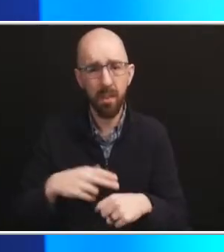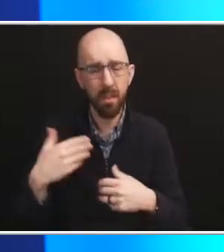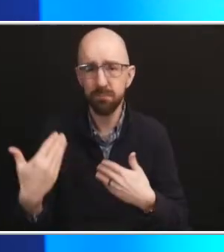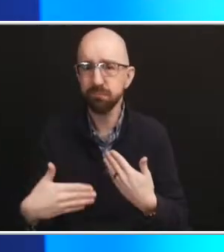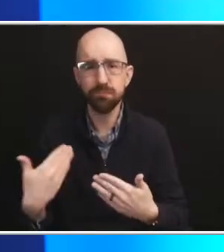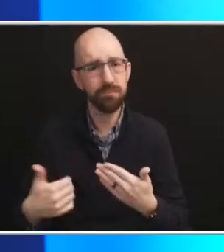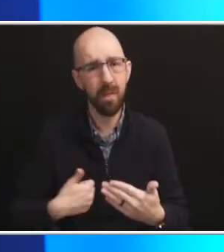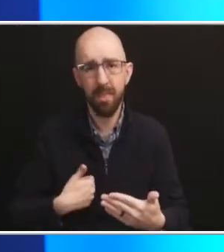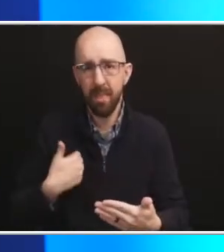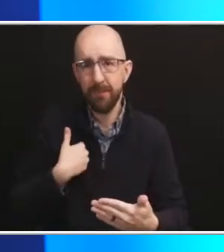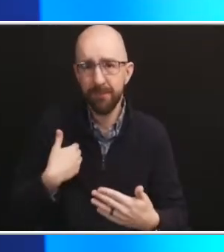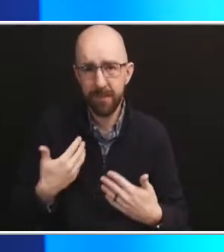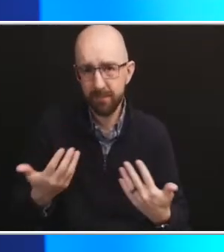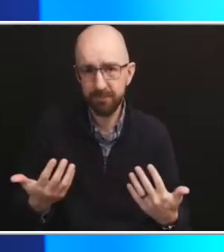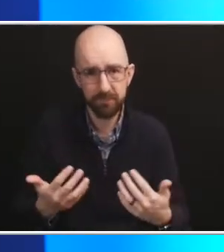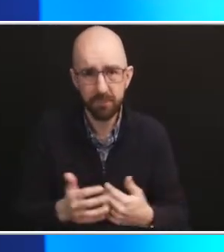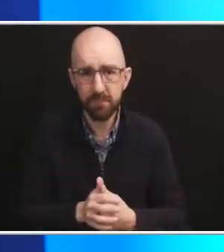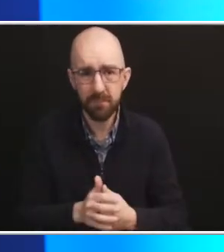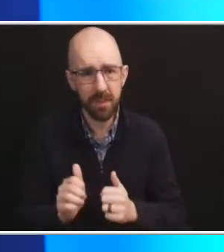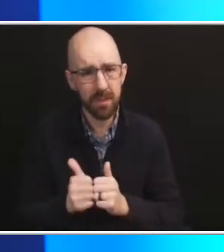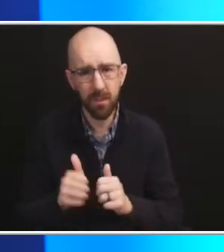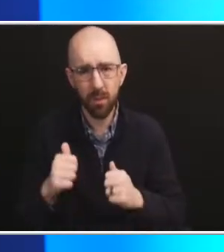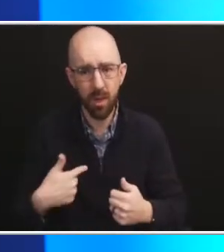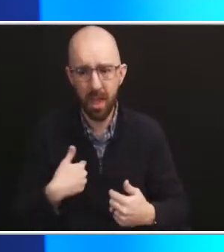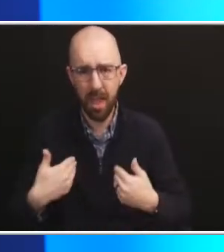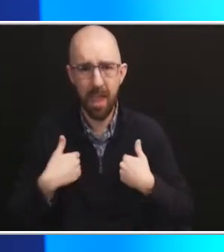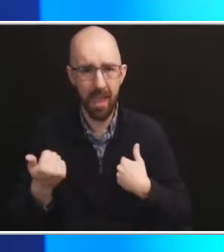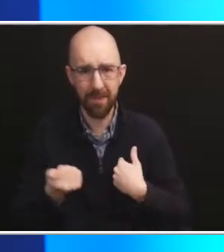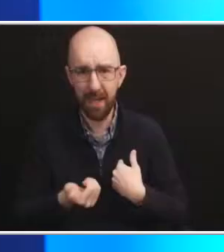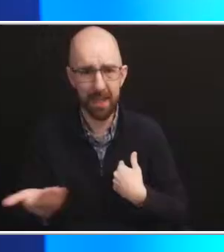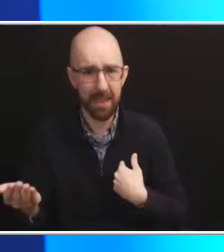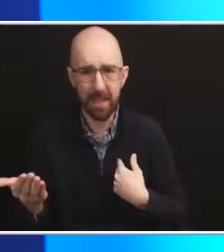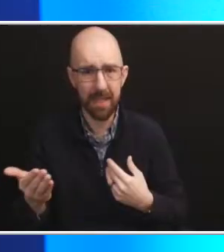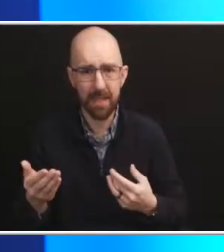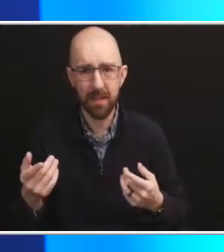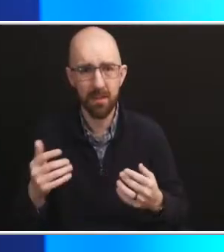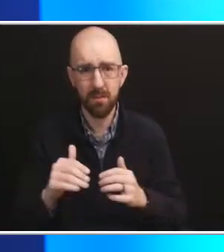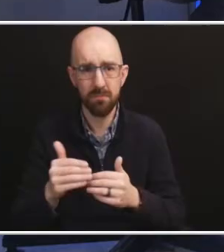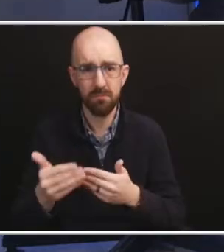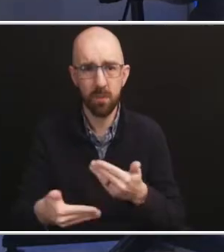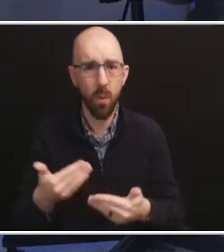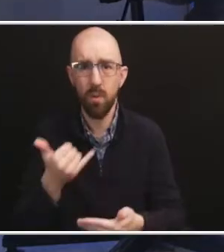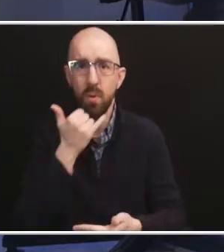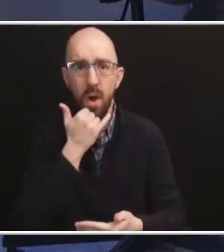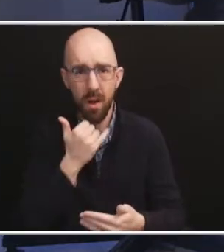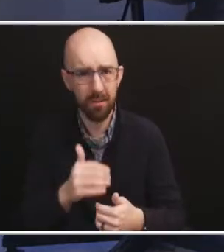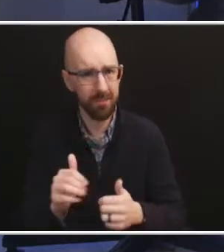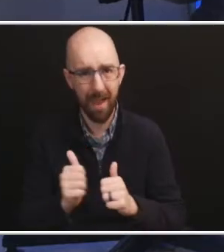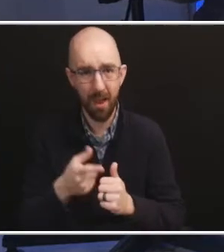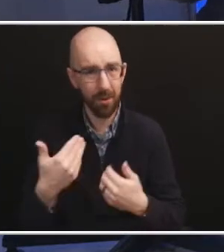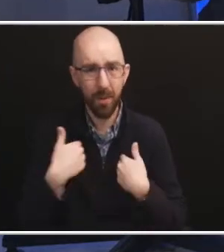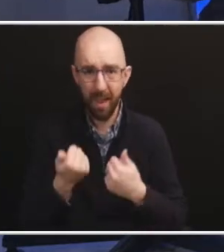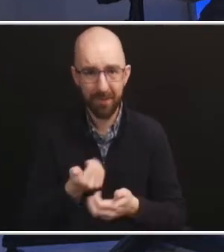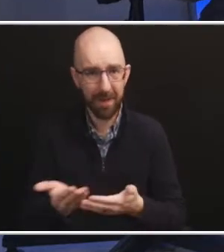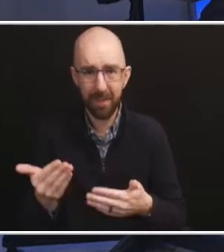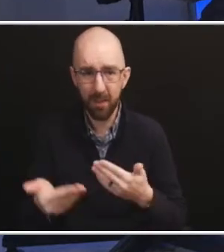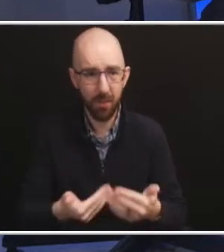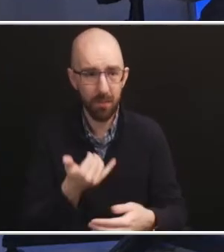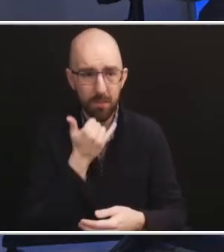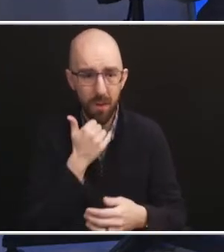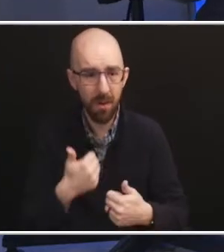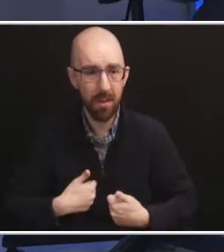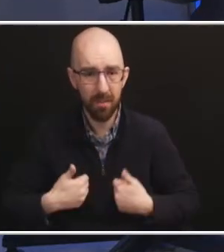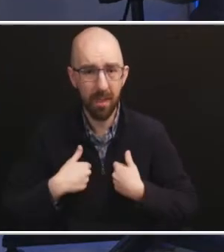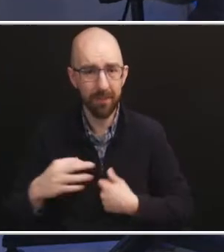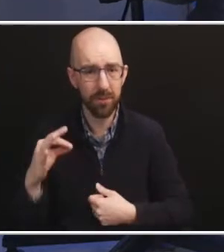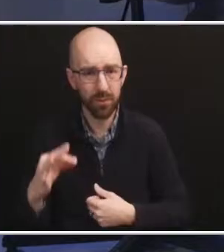And how could I have anything going wrong? How could you have anything going wrong with Yes. you? Yeah, life was going good. Who started